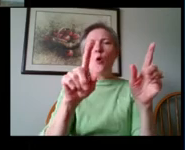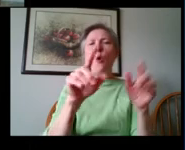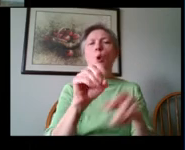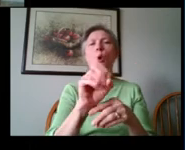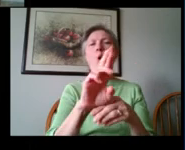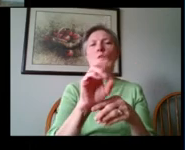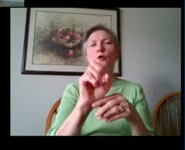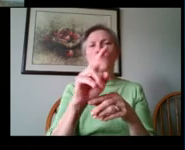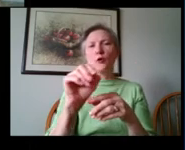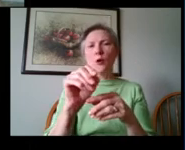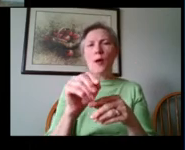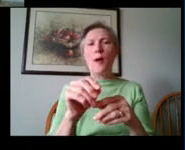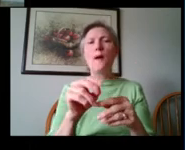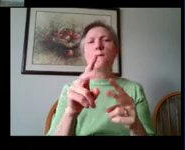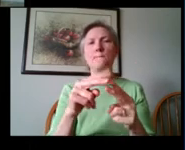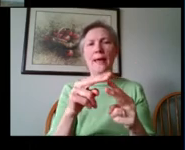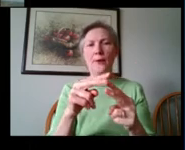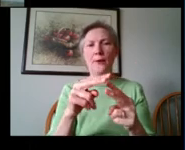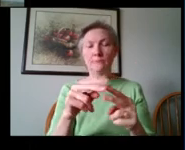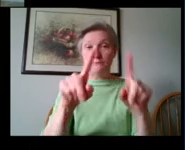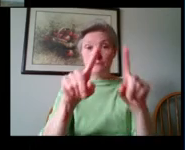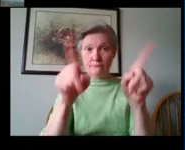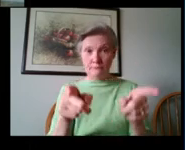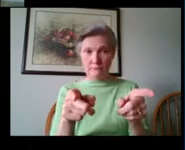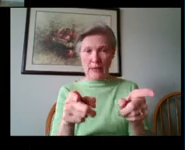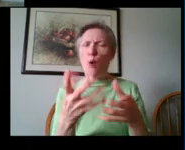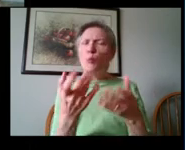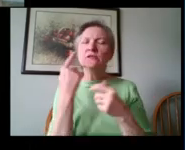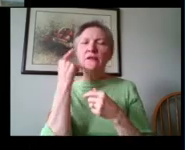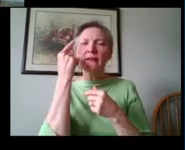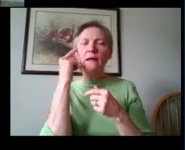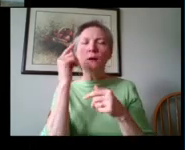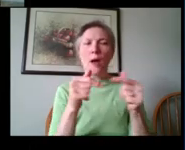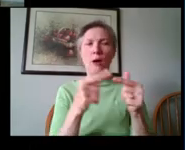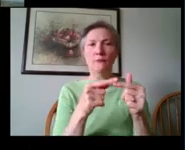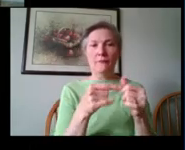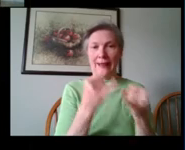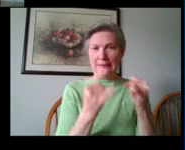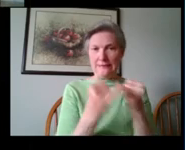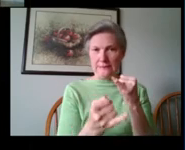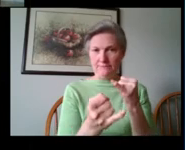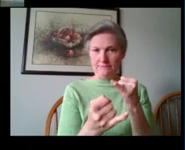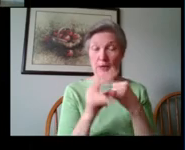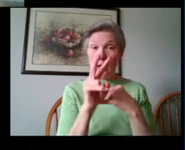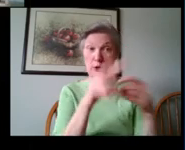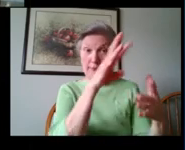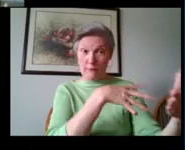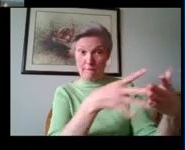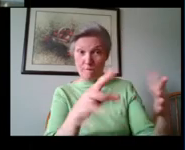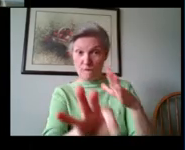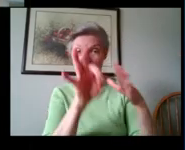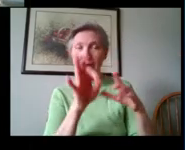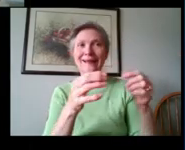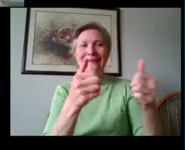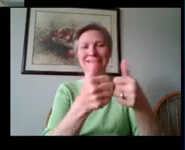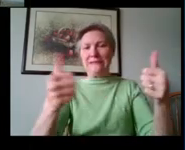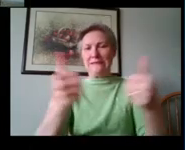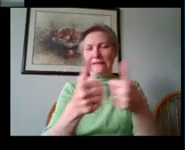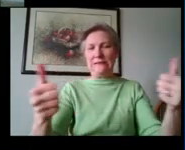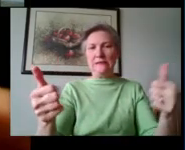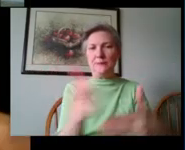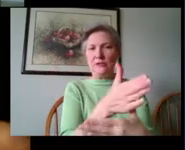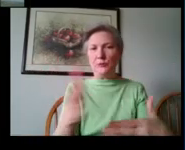All right, now our final step for this problem, I want us to think about looking at this grid and finding the distance between these